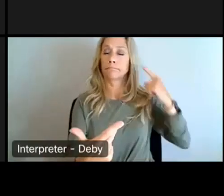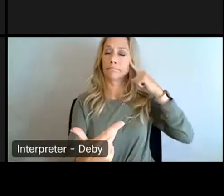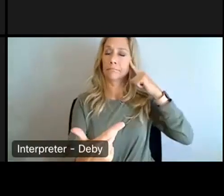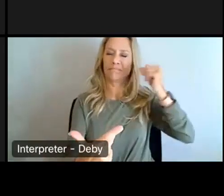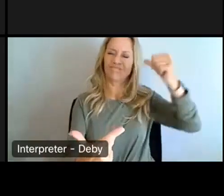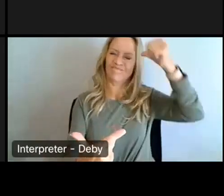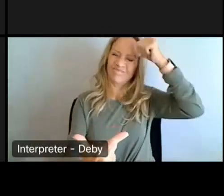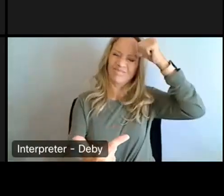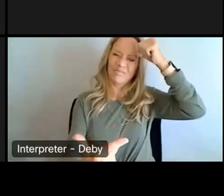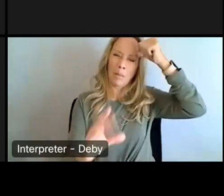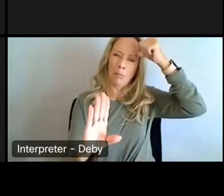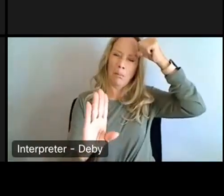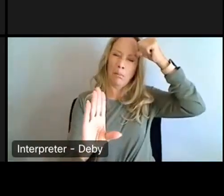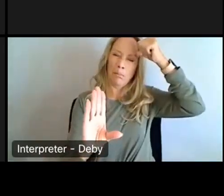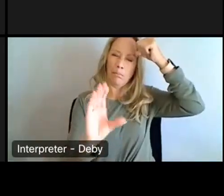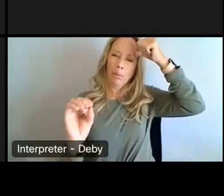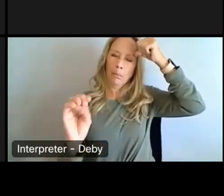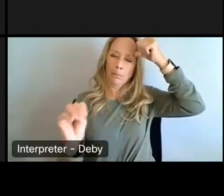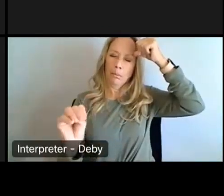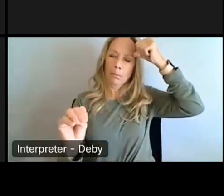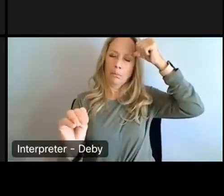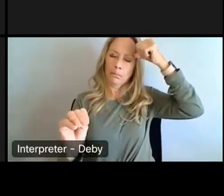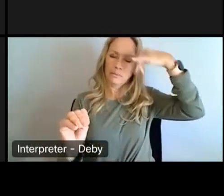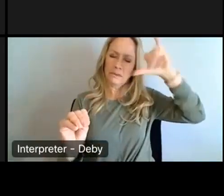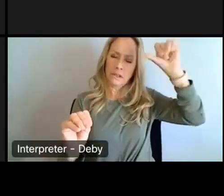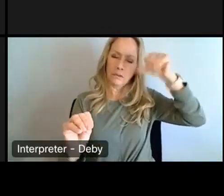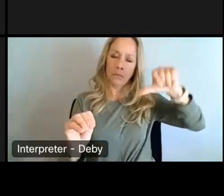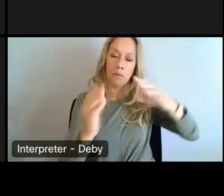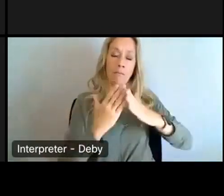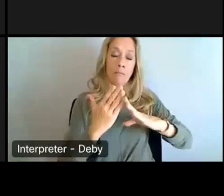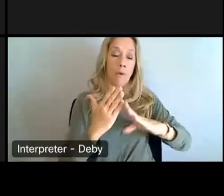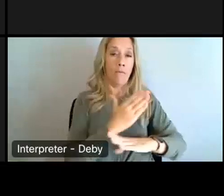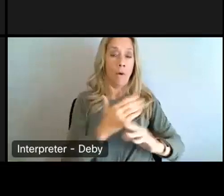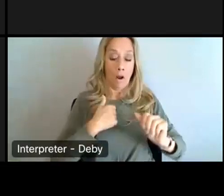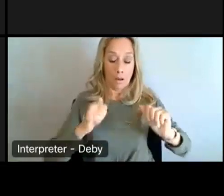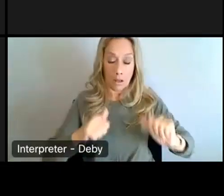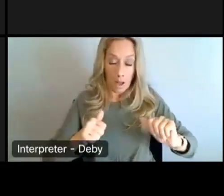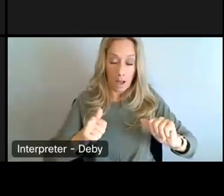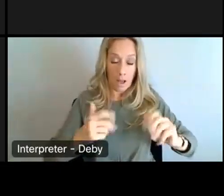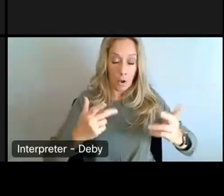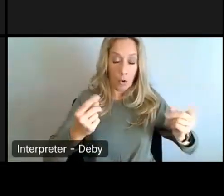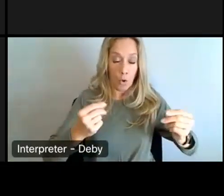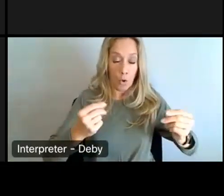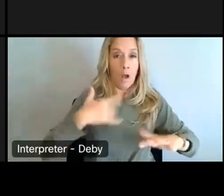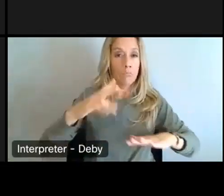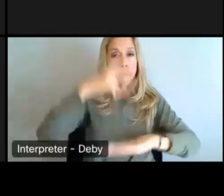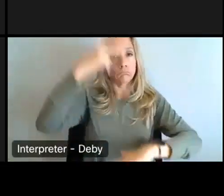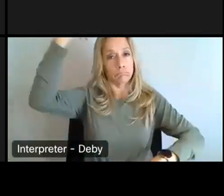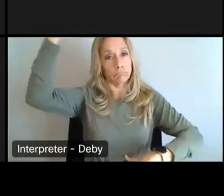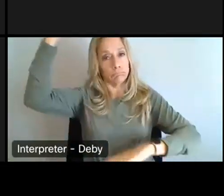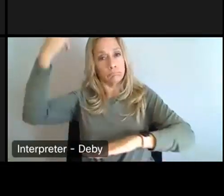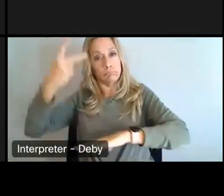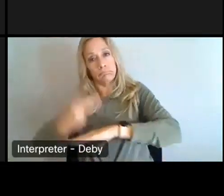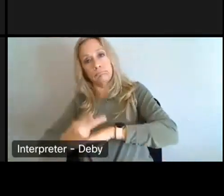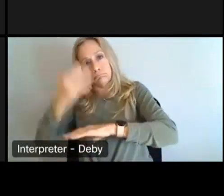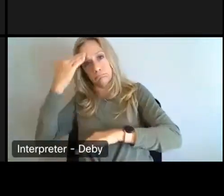remember hearing the boom. And before I could even react to it, I remember hitting the ground. And I kind of hit my head